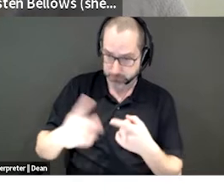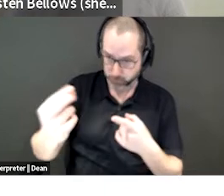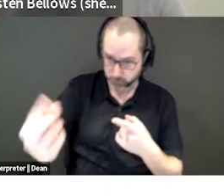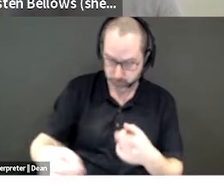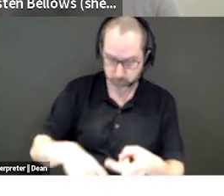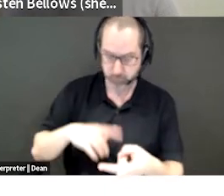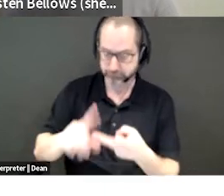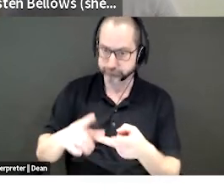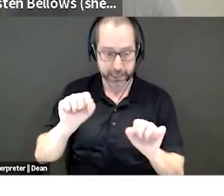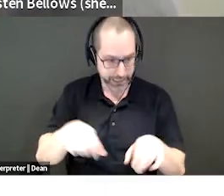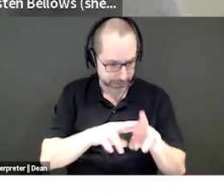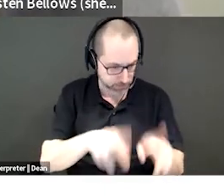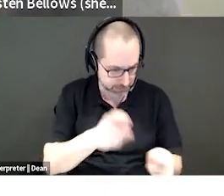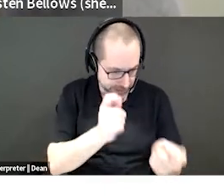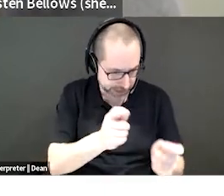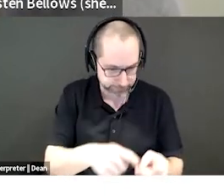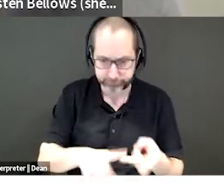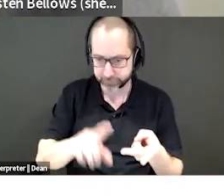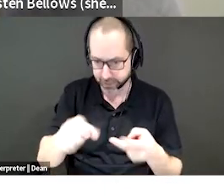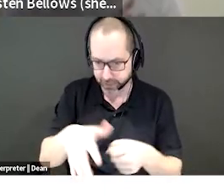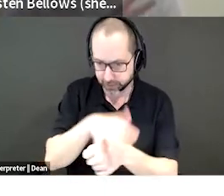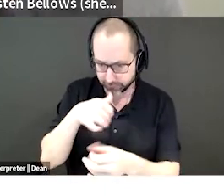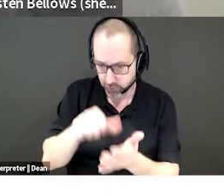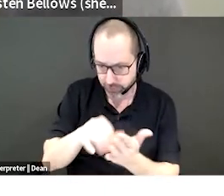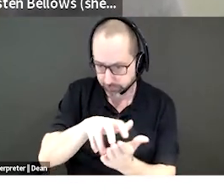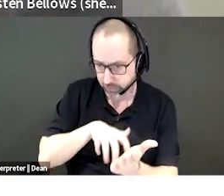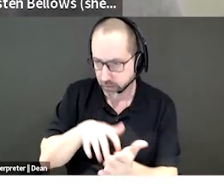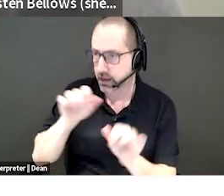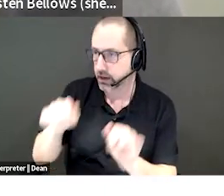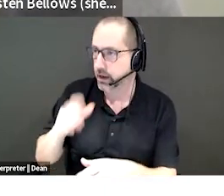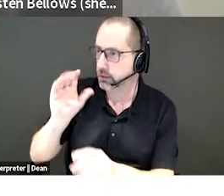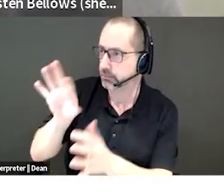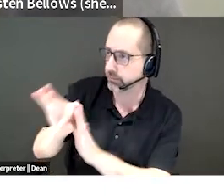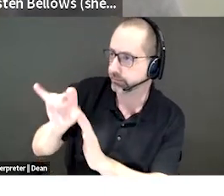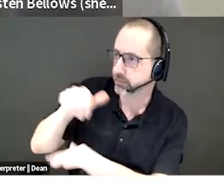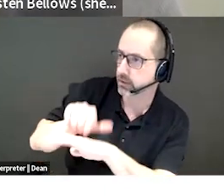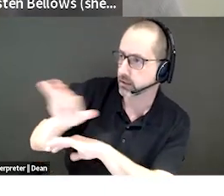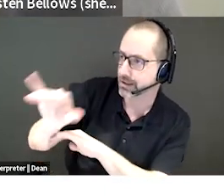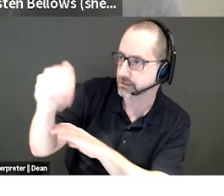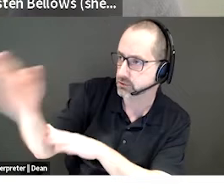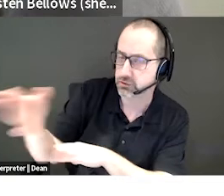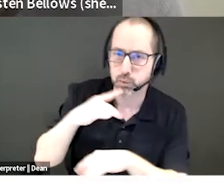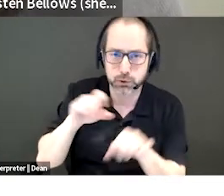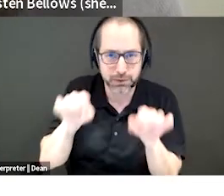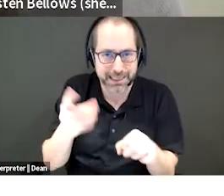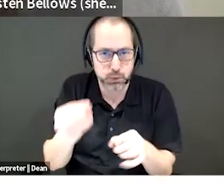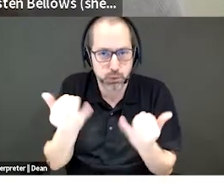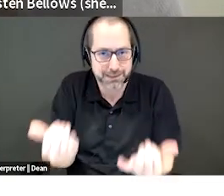you can control are which job searching resources you access.